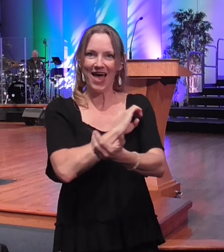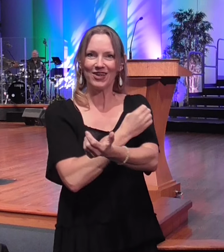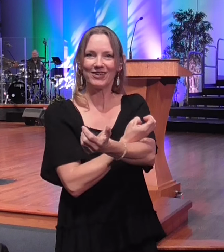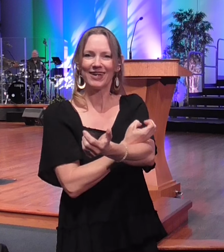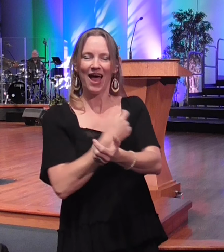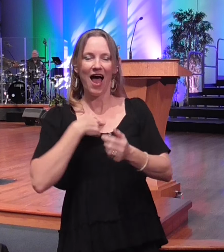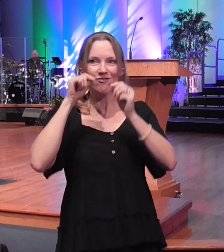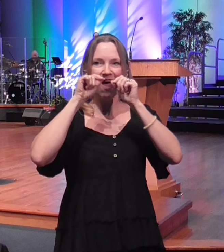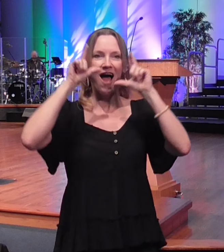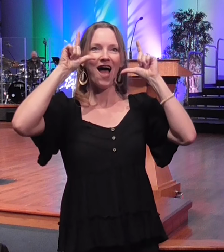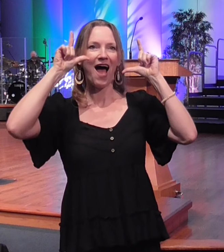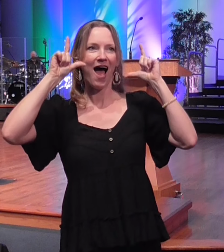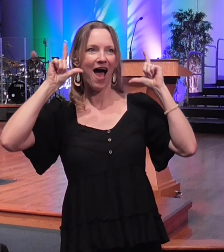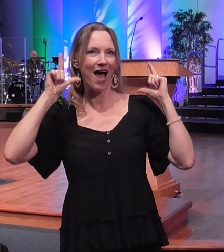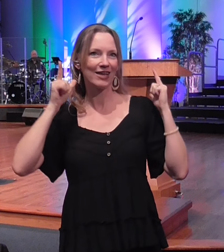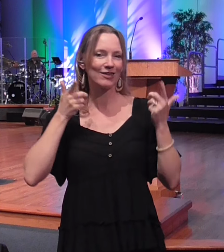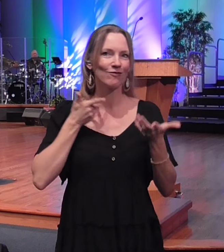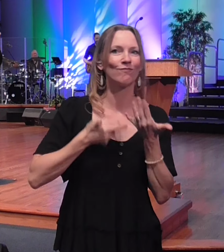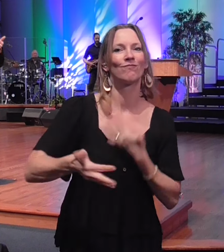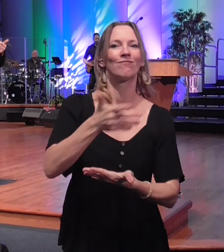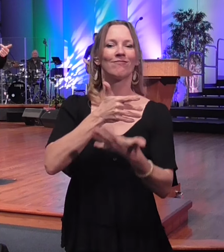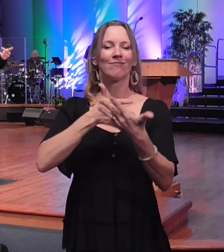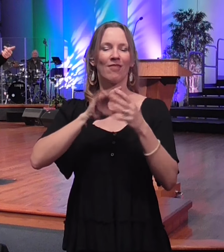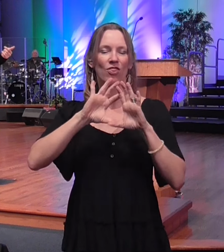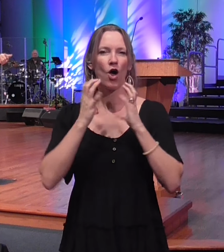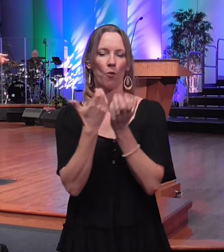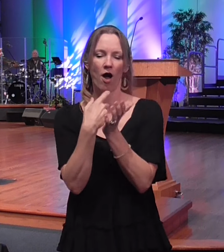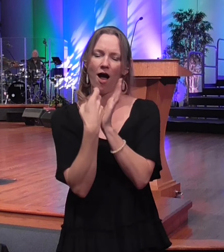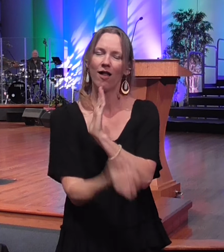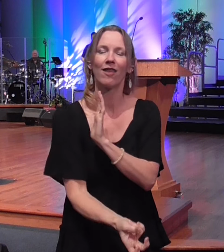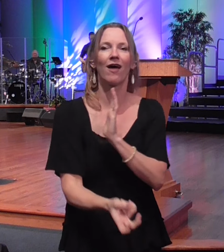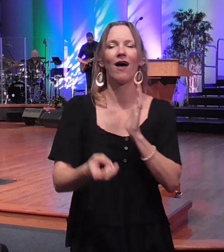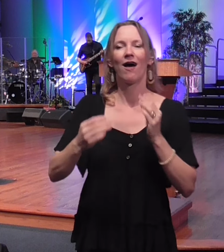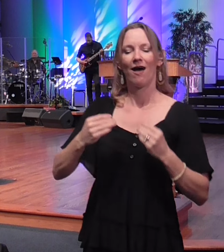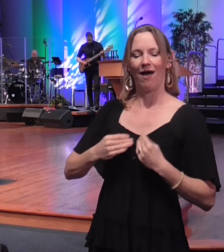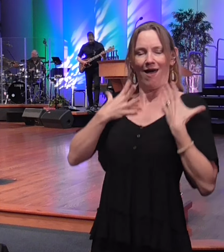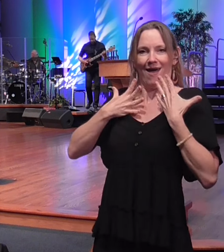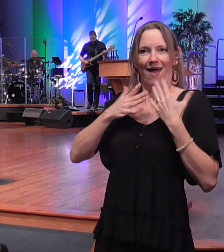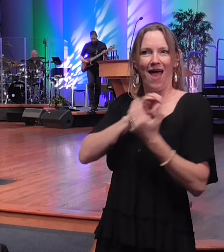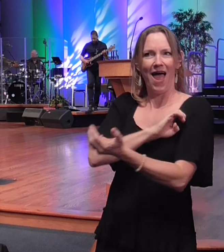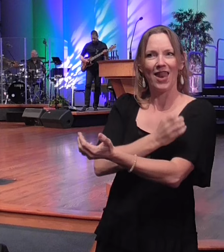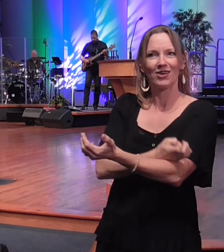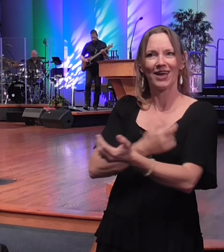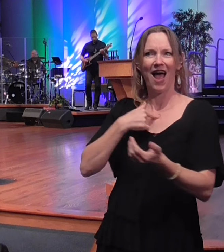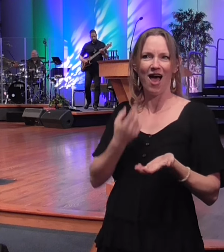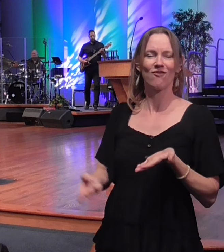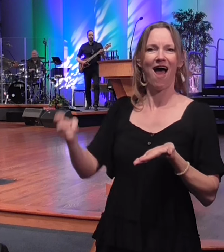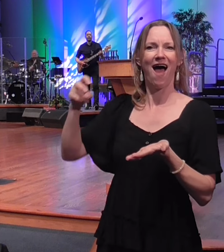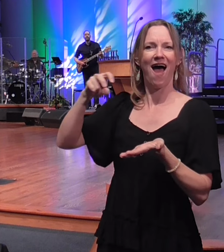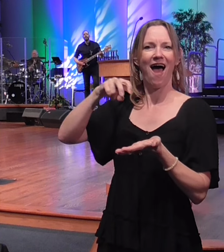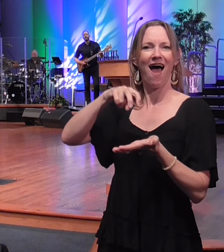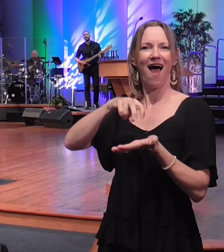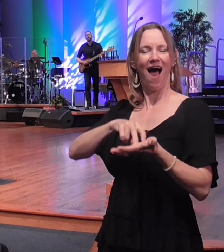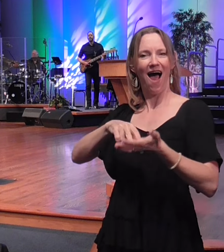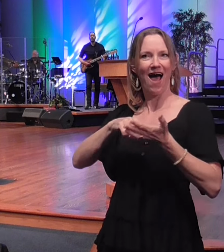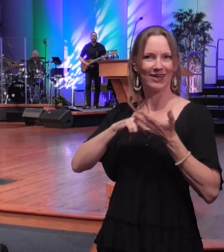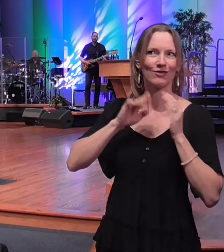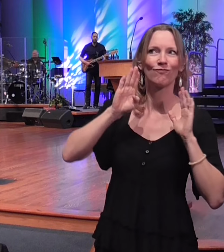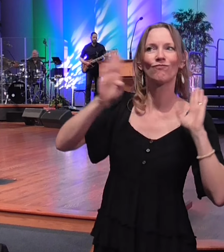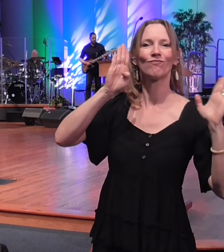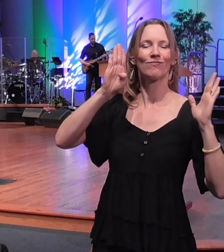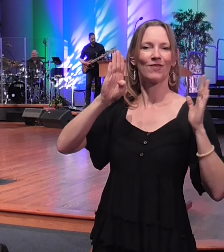energy, I rise to greet the world. With a burst of energy, I rise to greet the world. I